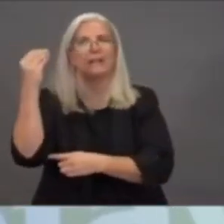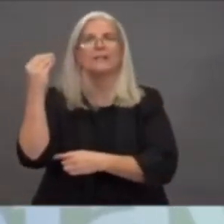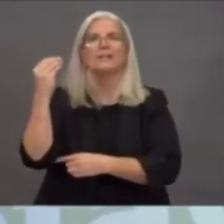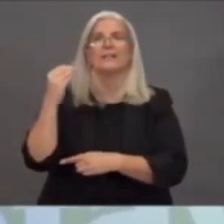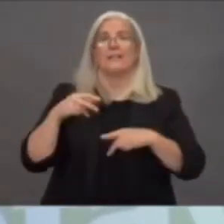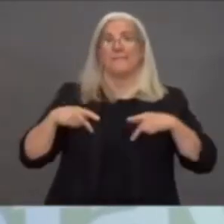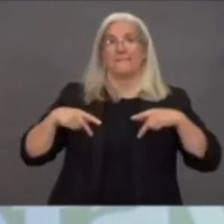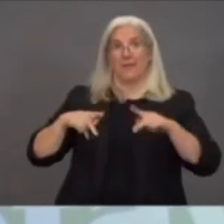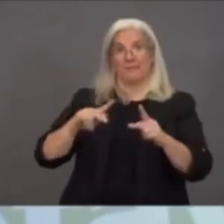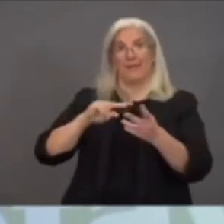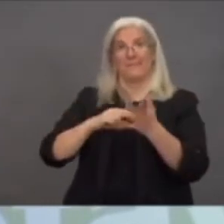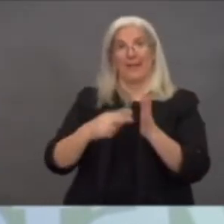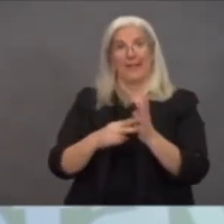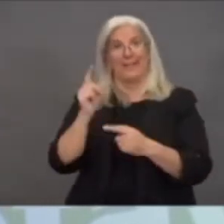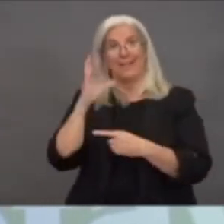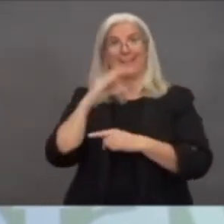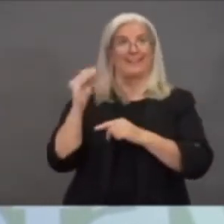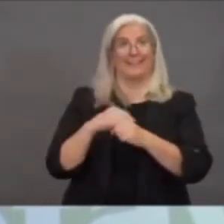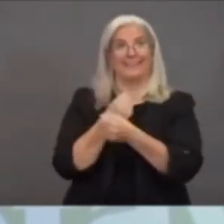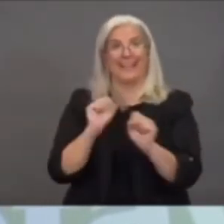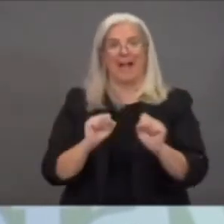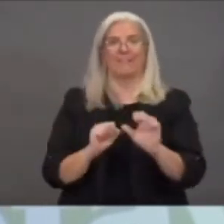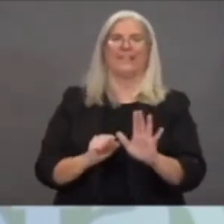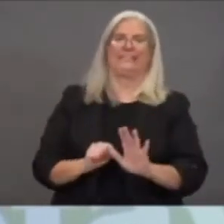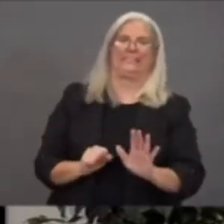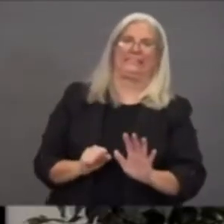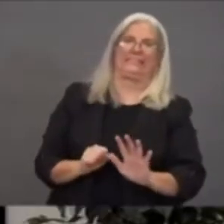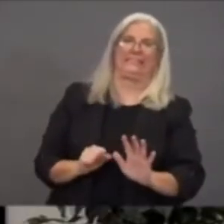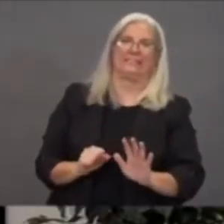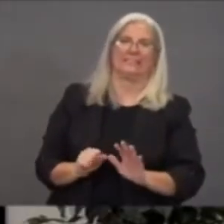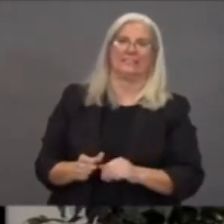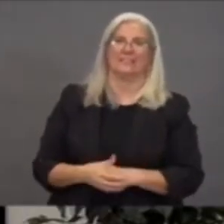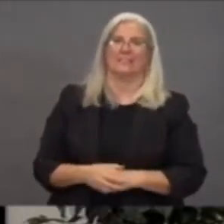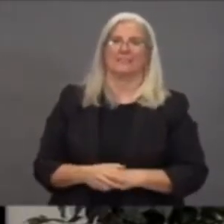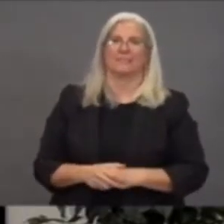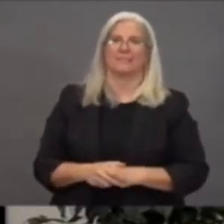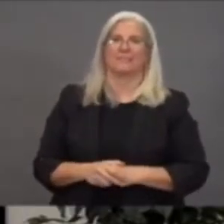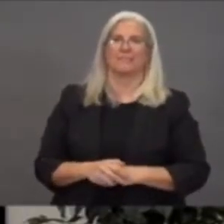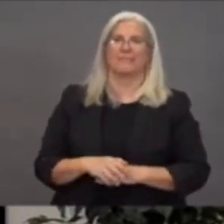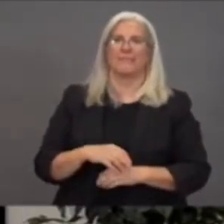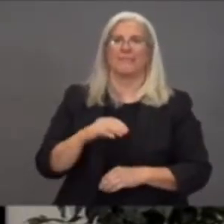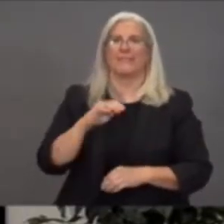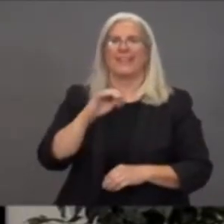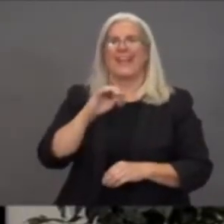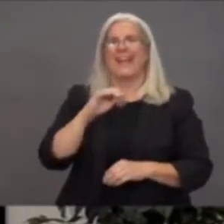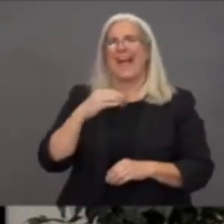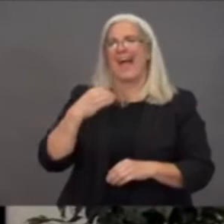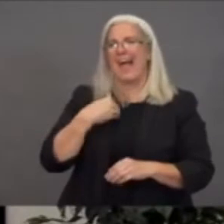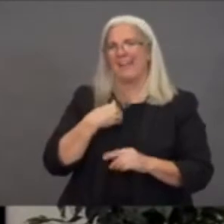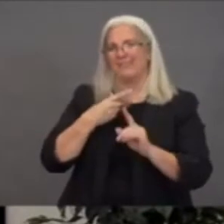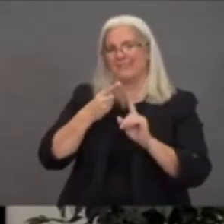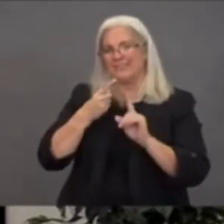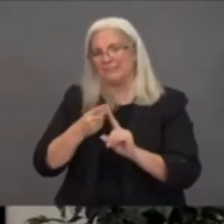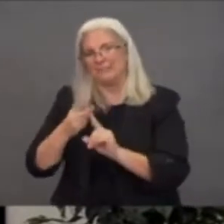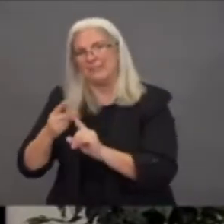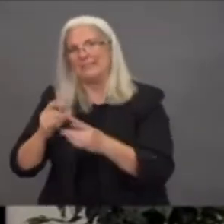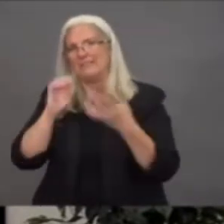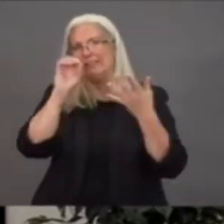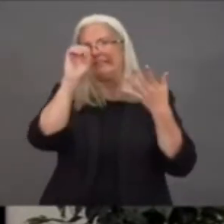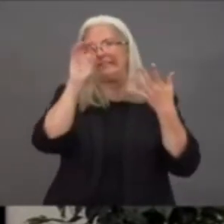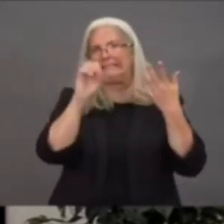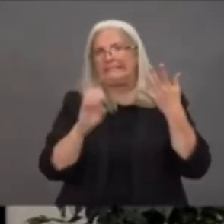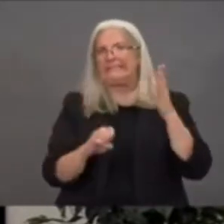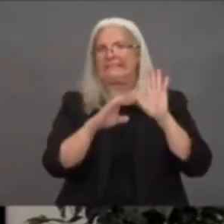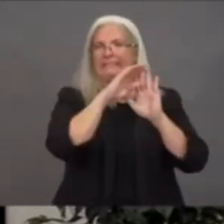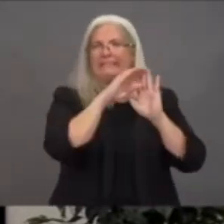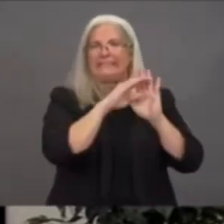is it safe? Yeah, I think that those are really specific kind of guidelines that are kind of